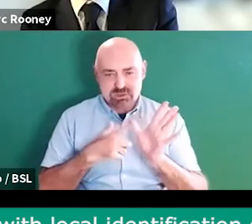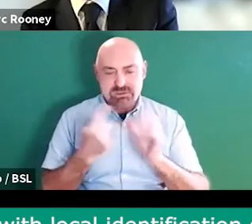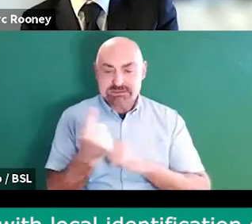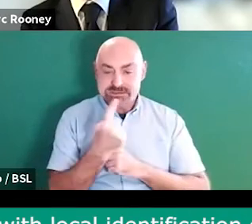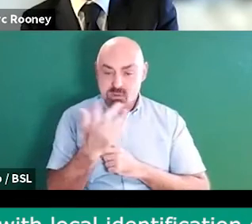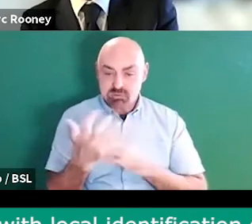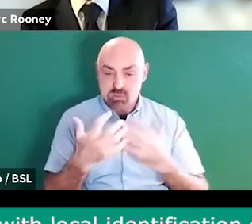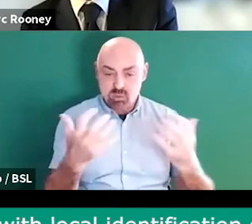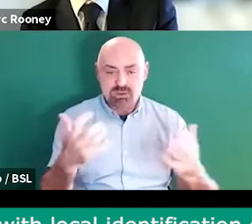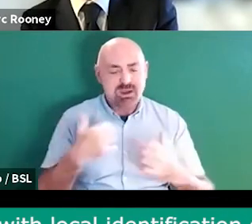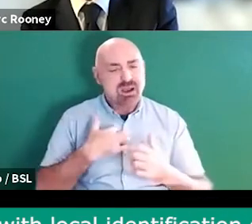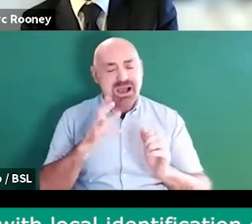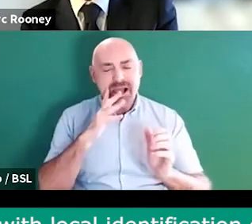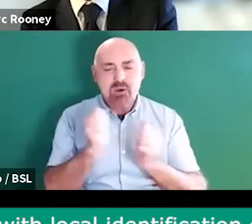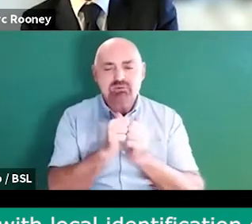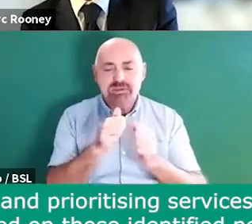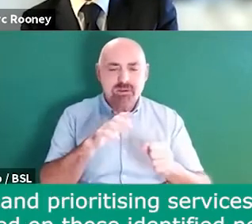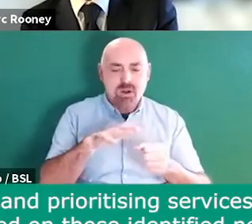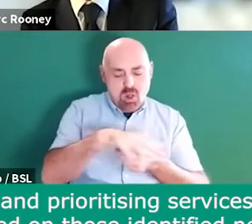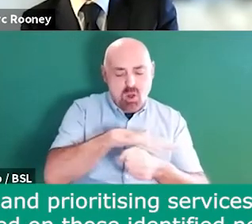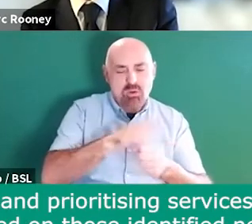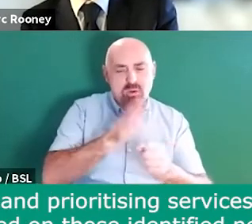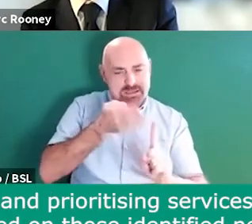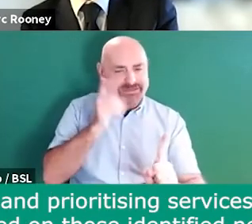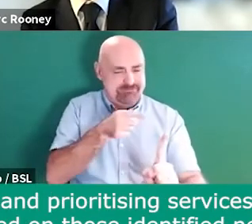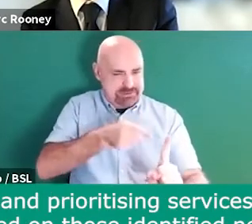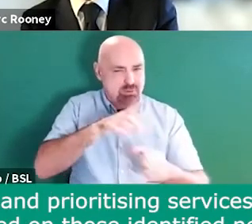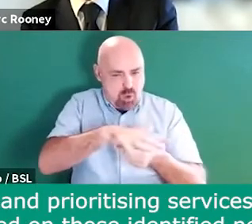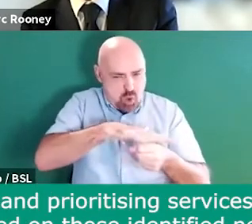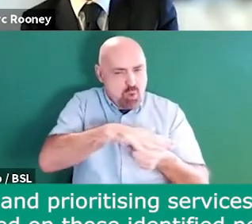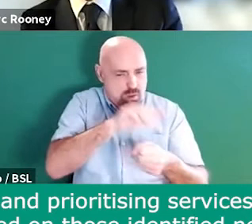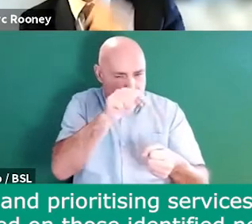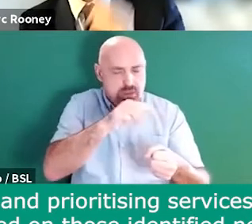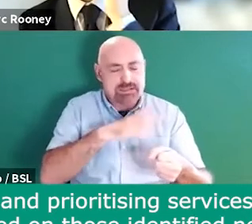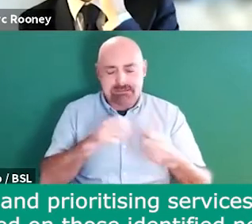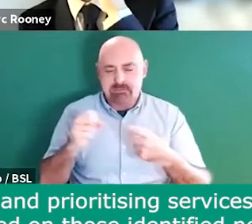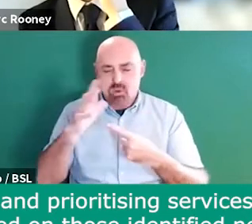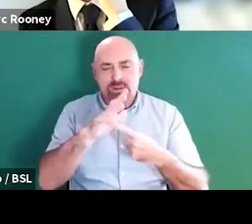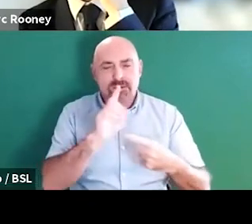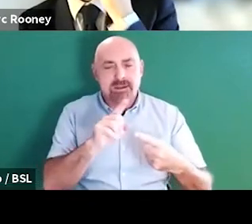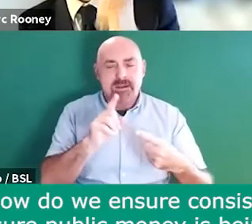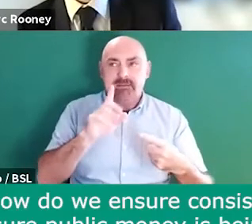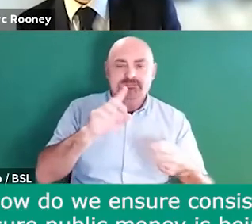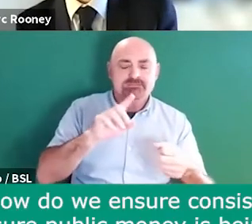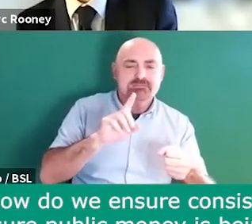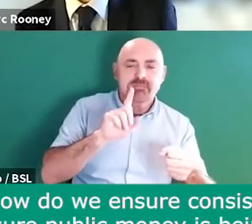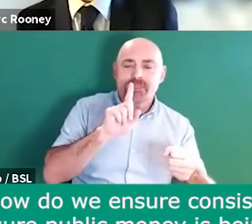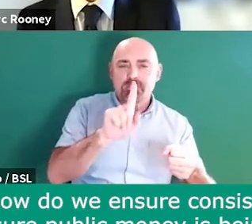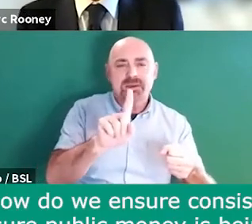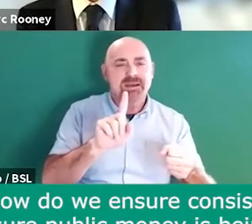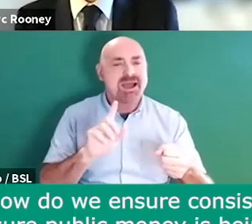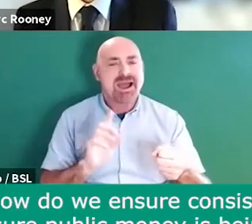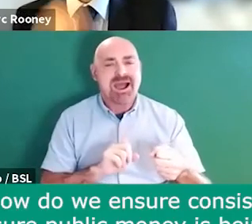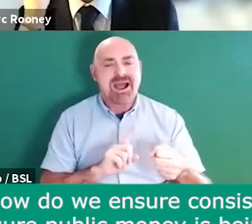I agree with local identification of needs and prioritizing services based on those identified needs, but how do we